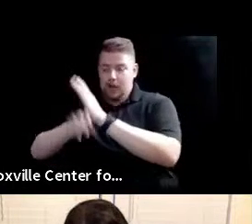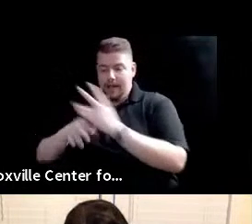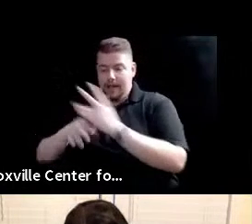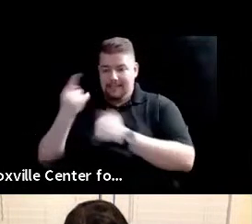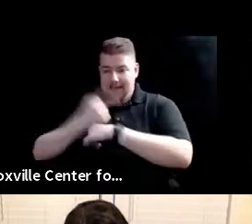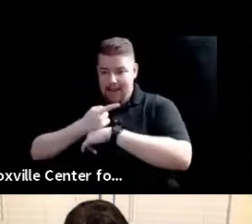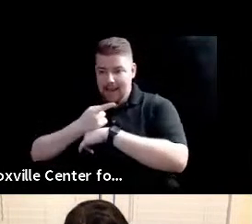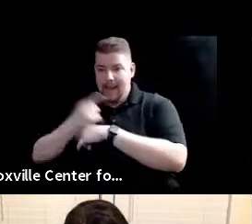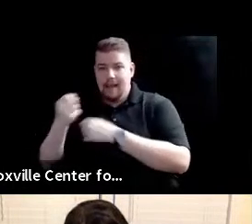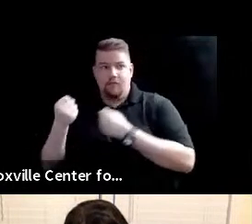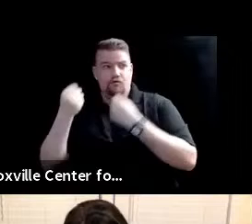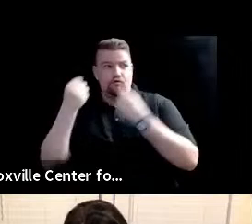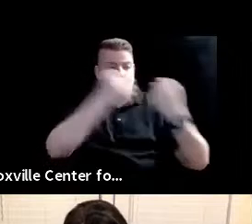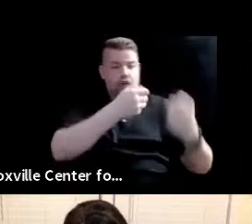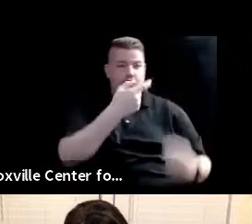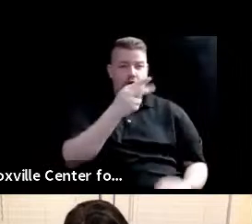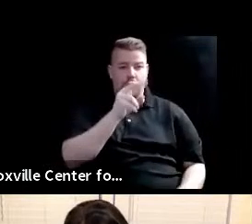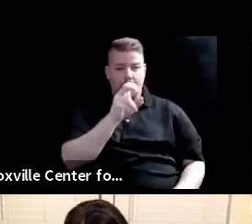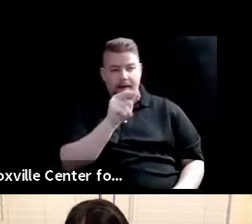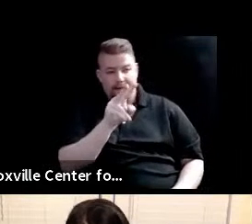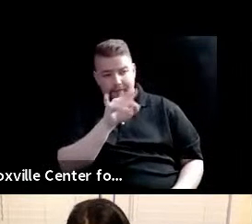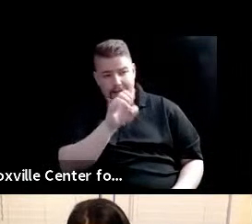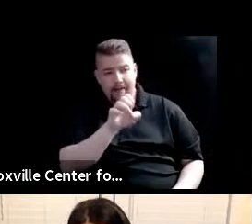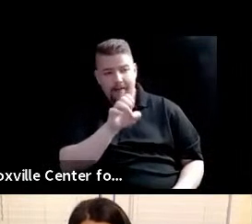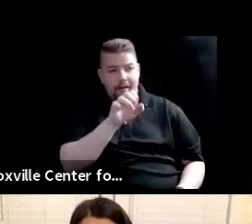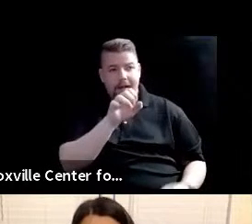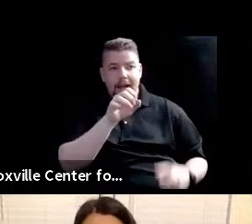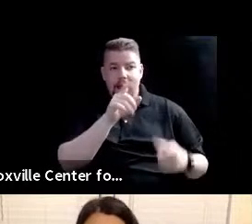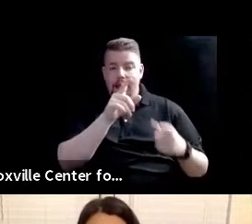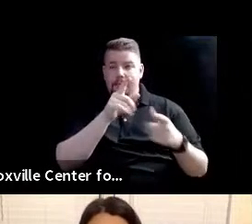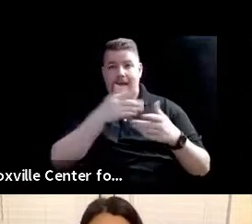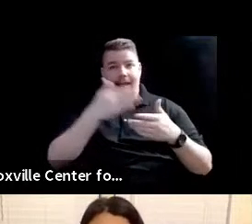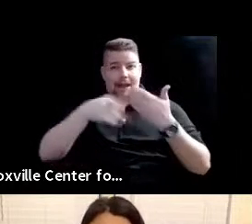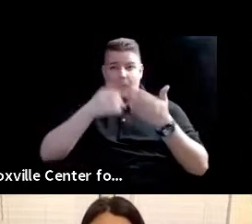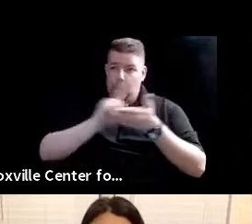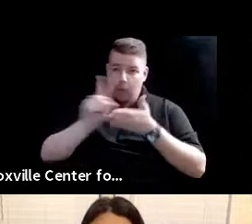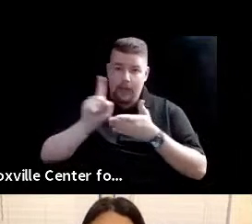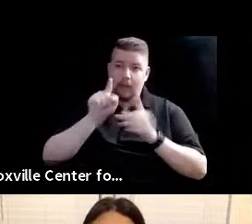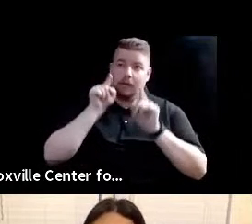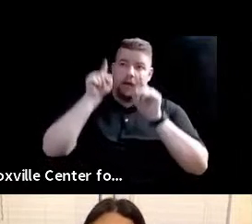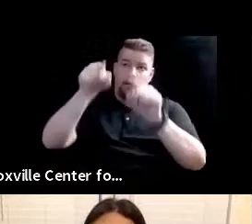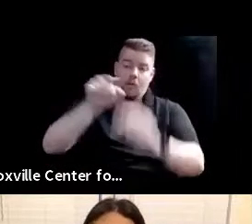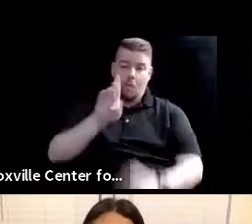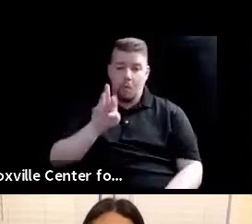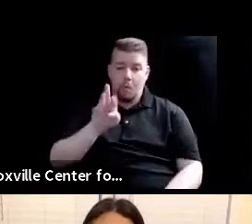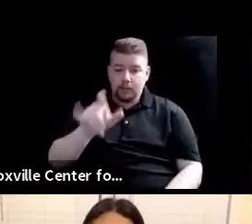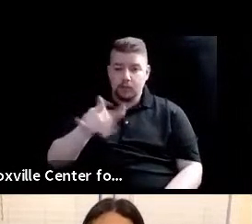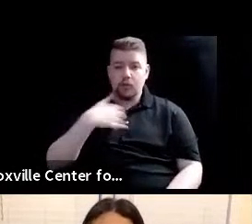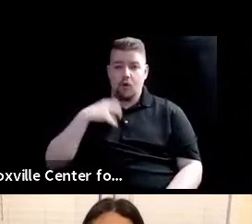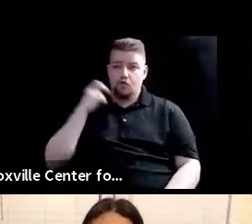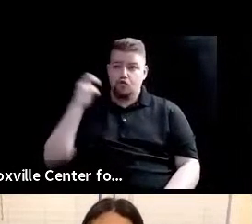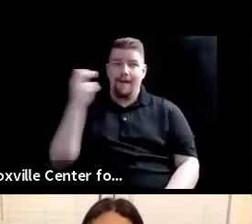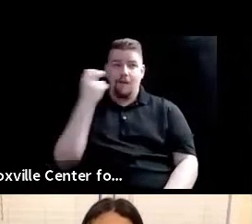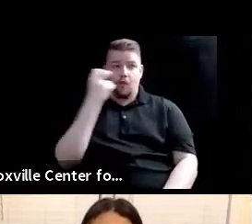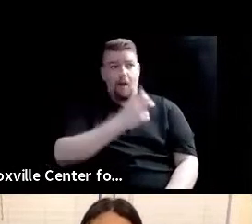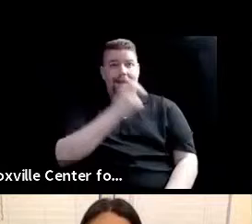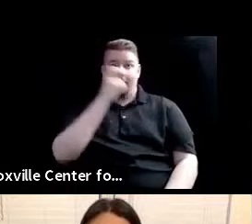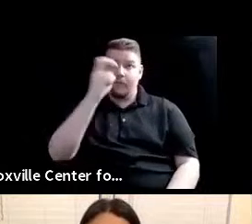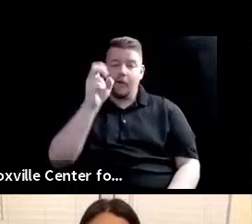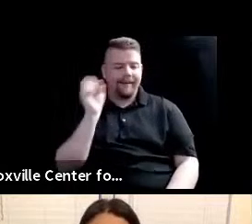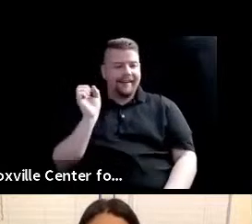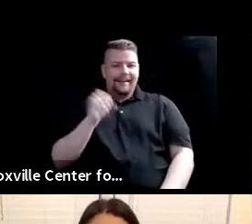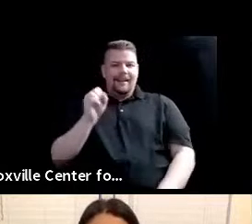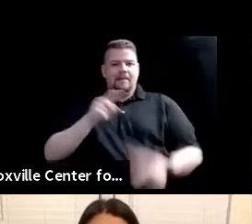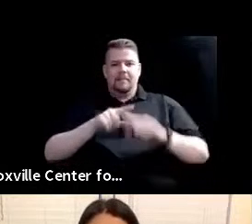and I'm going up to Greenville tomorrow, and I could be in Bristol by the end of the week. So yes, I'm traveling, but that doesn't